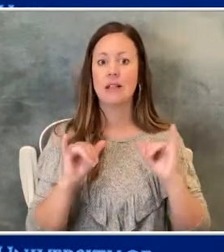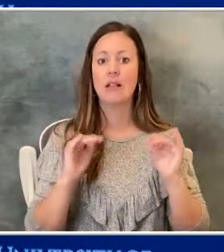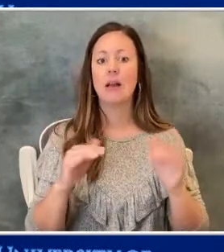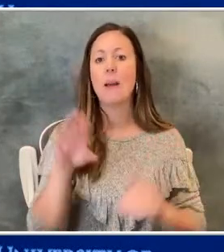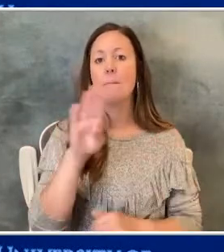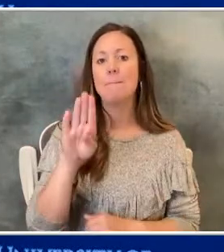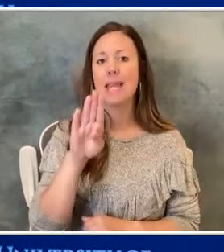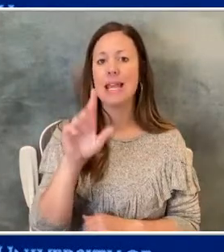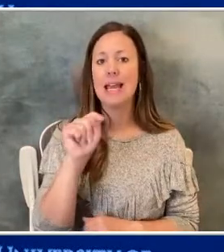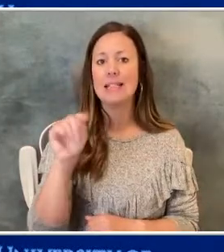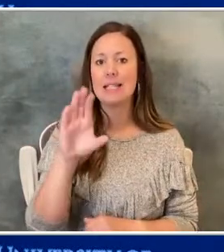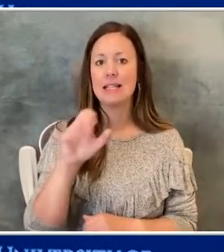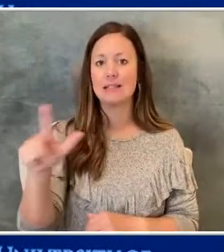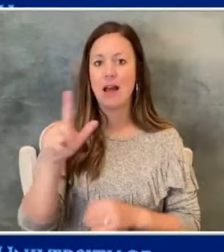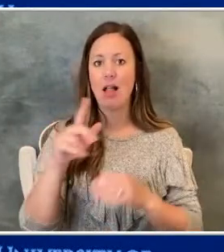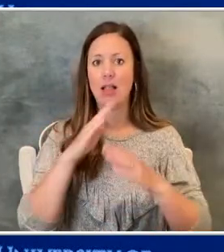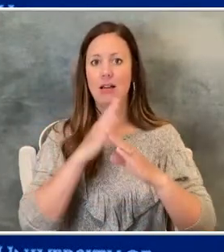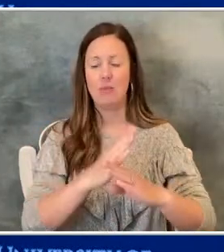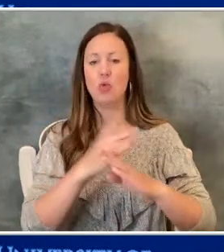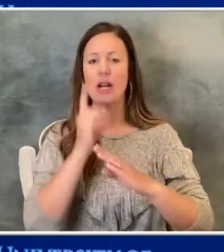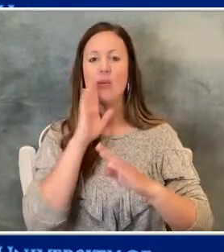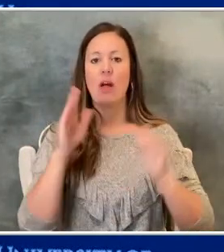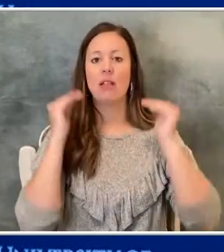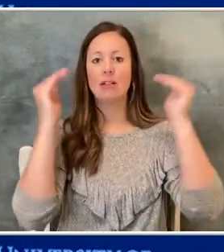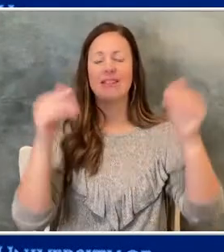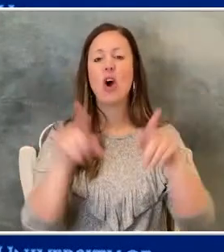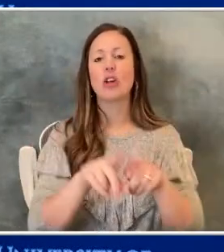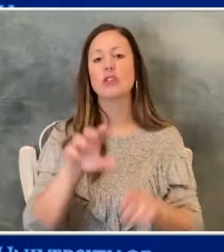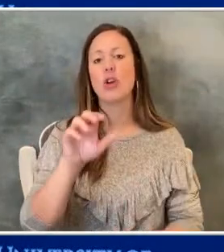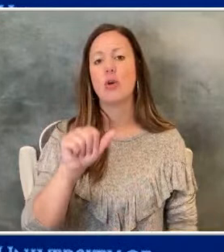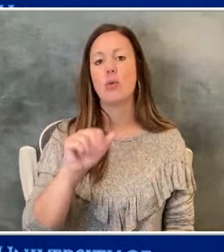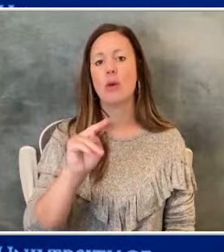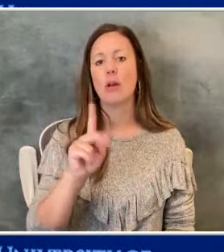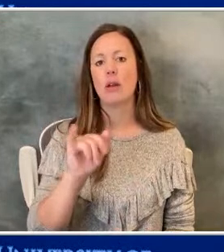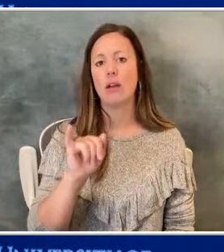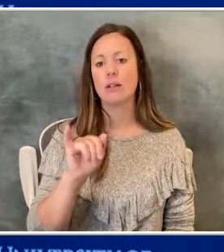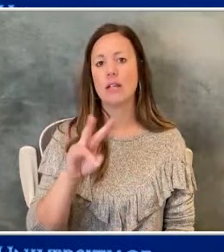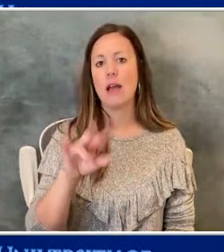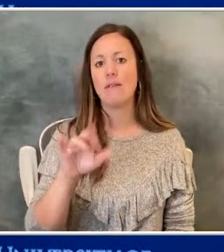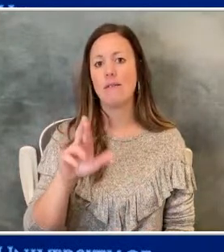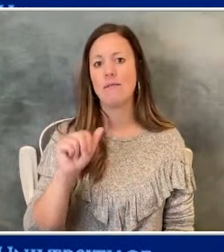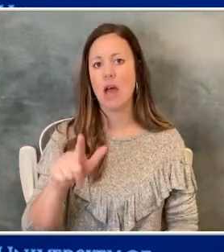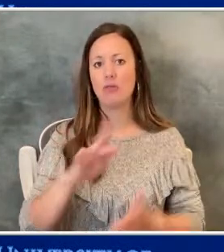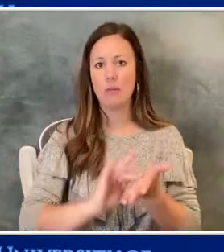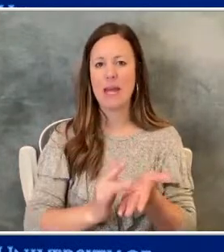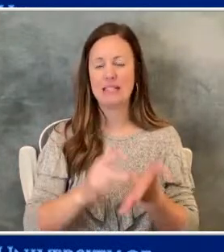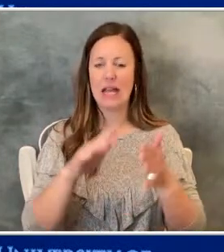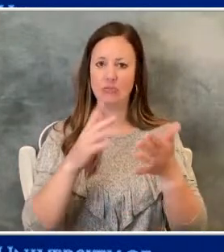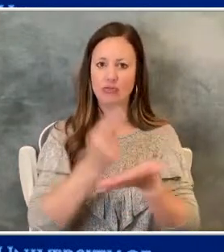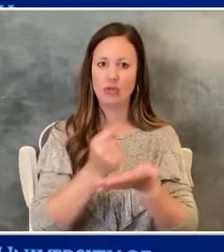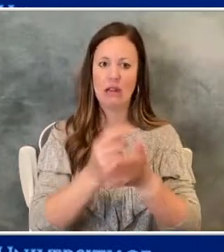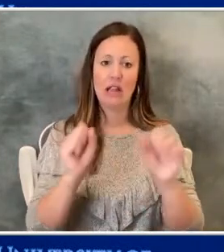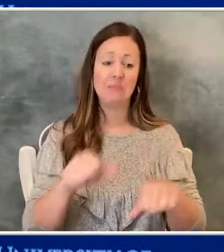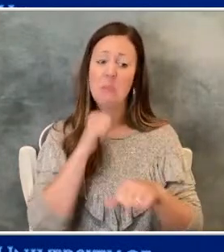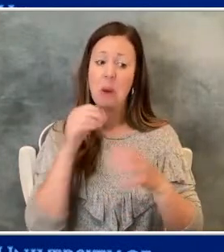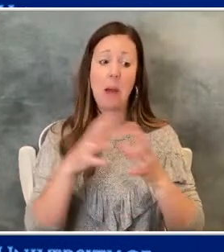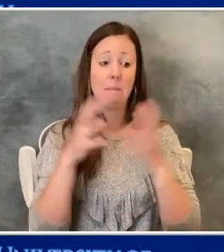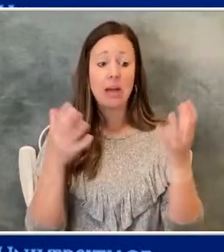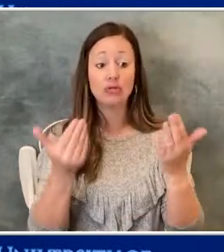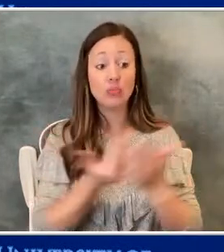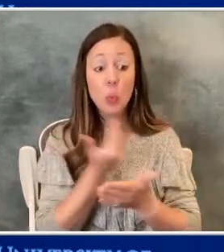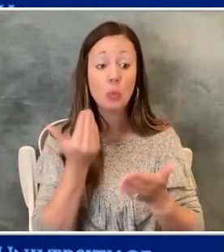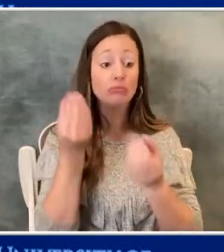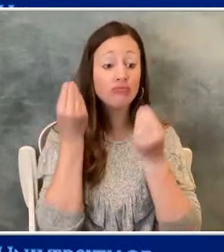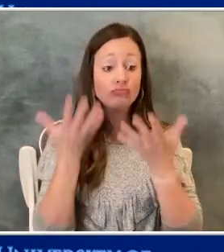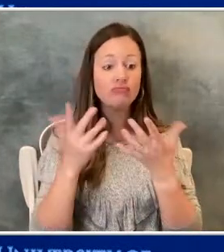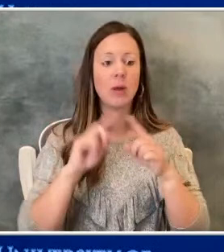immunity. And then, of course, the antiviral medicines will still be able to treat it. So really not much more new to talk about other than this new